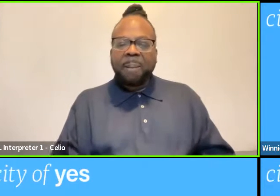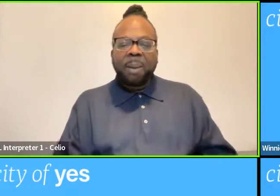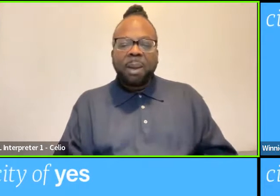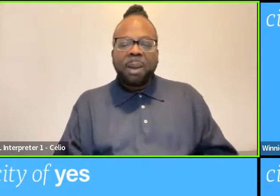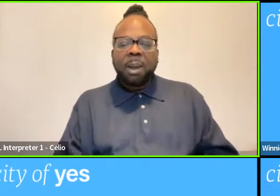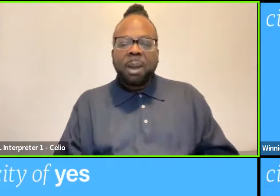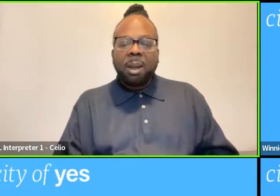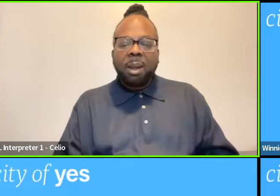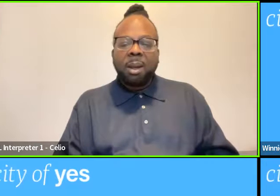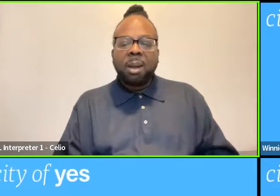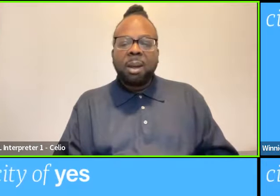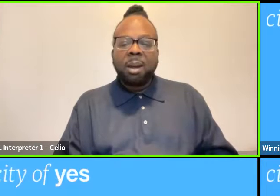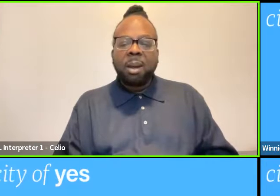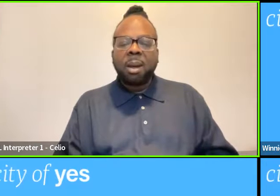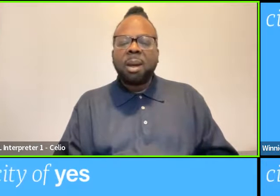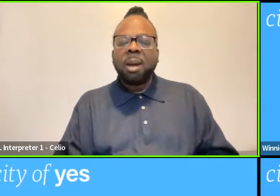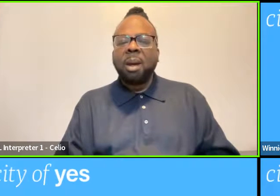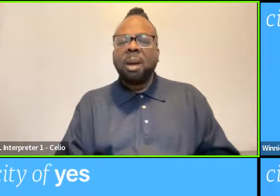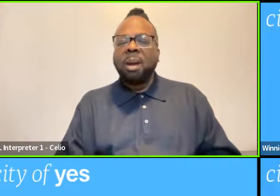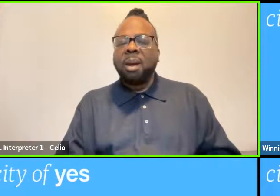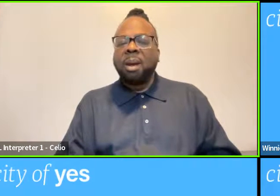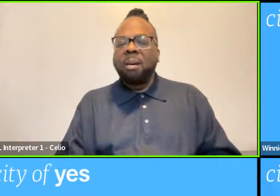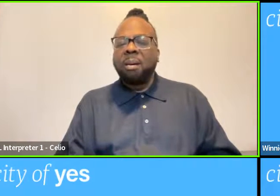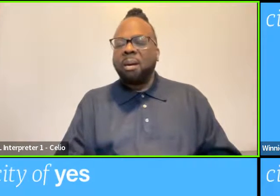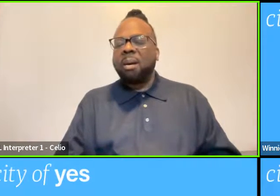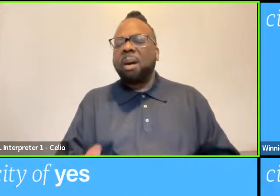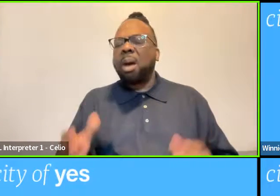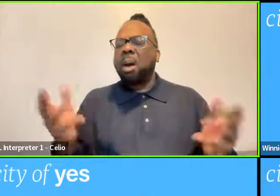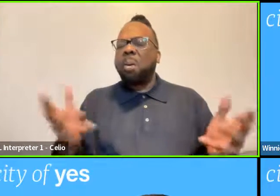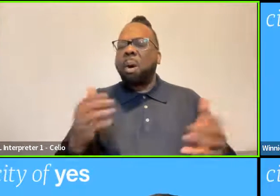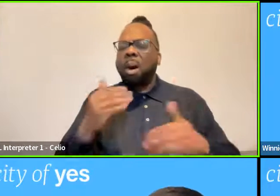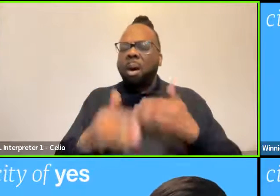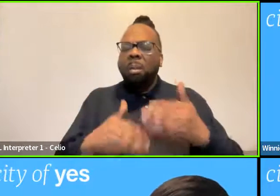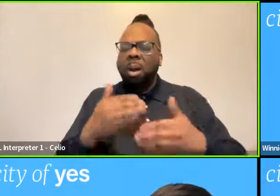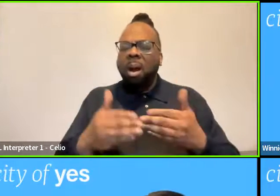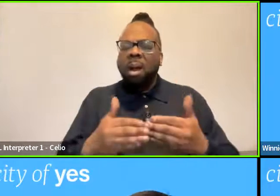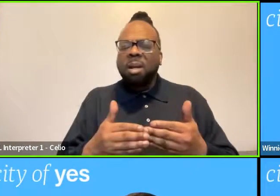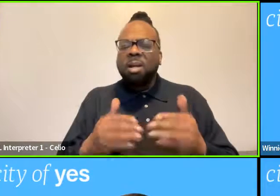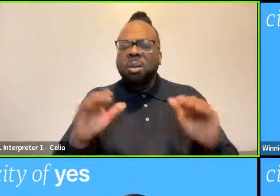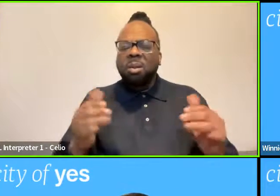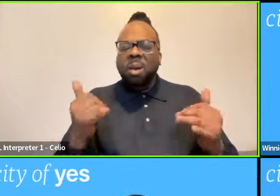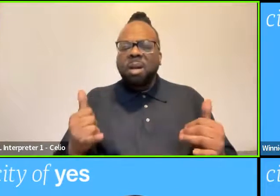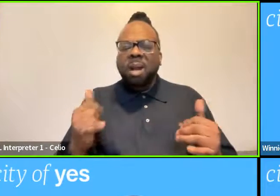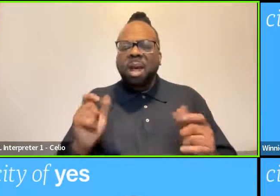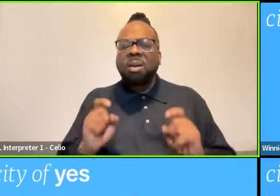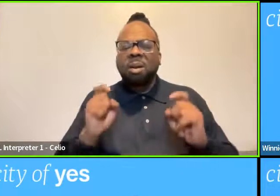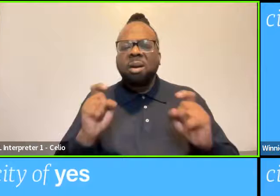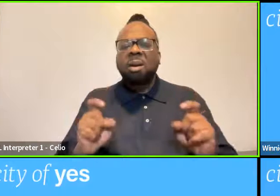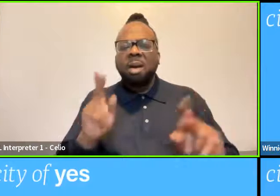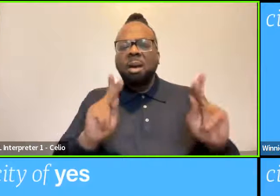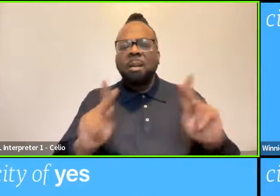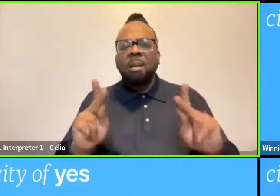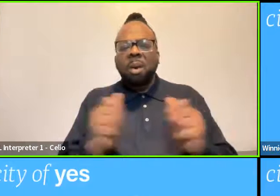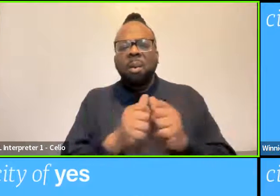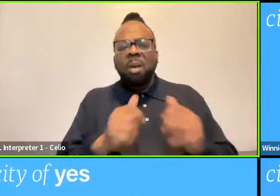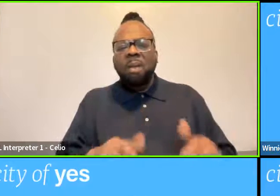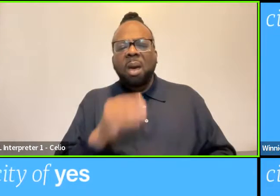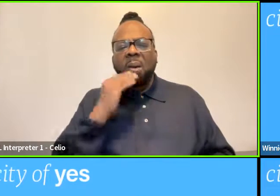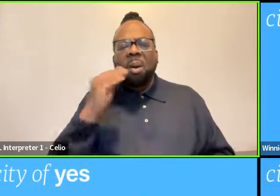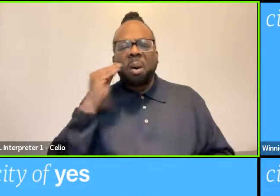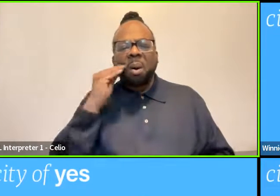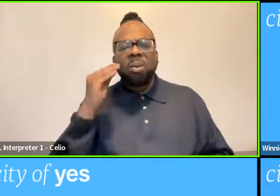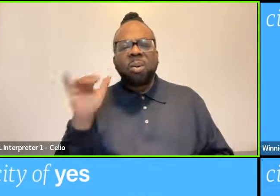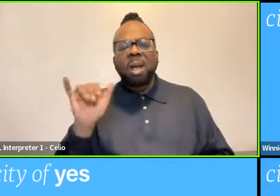So what process is being done to include and bring housing to those already in homeless shelters? This is a question that I actually hear quite a bit about